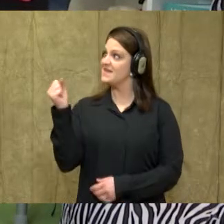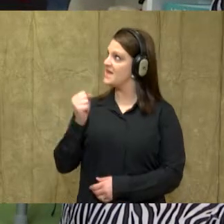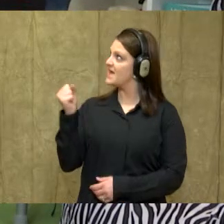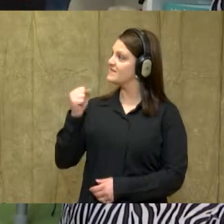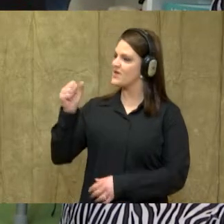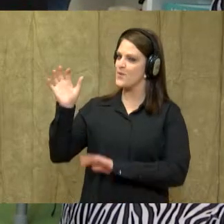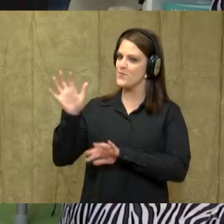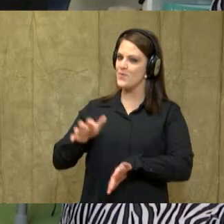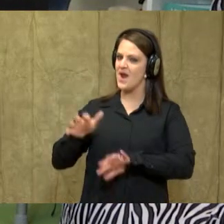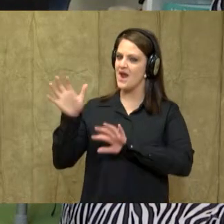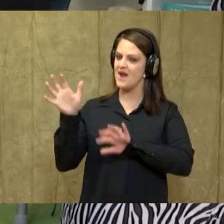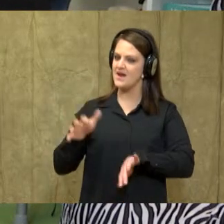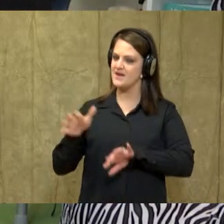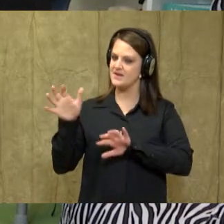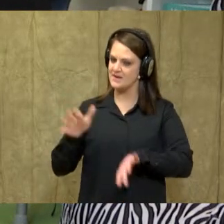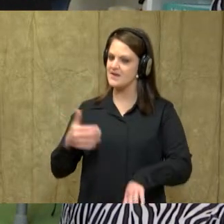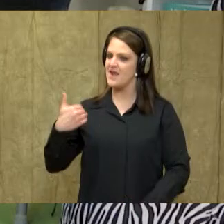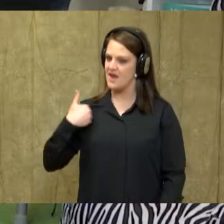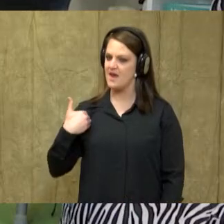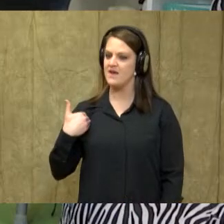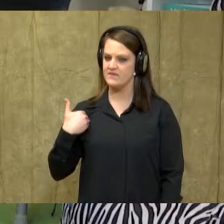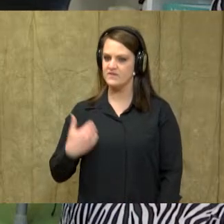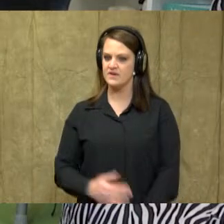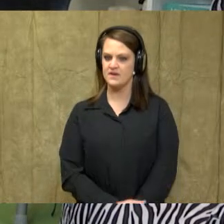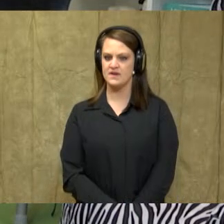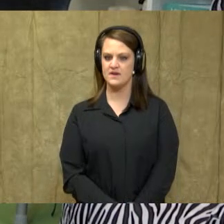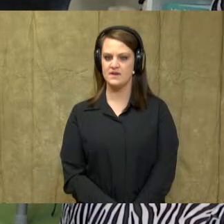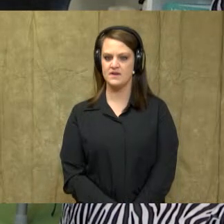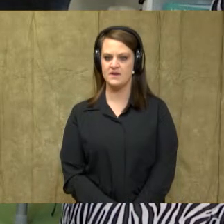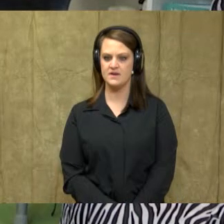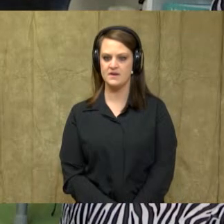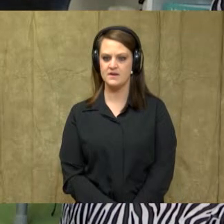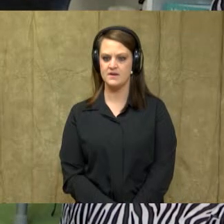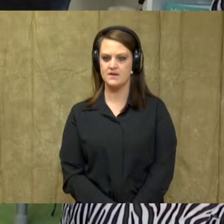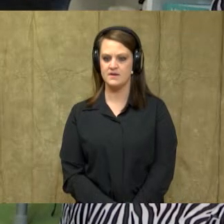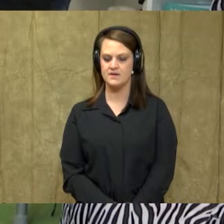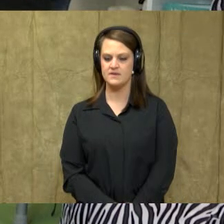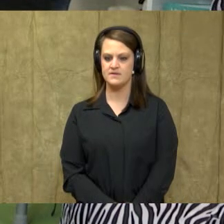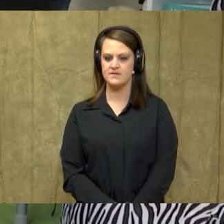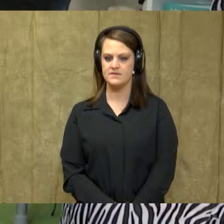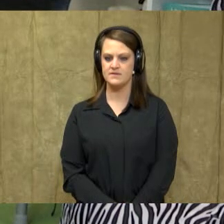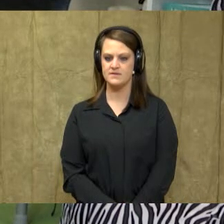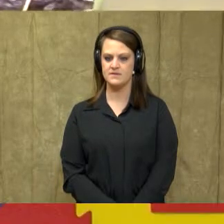Yes, I have a book about rain. And this book,